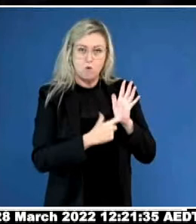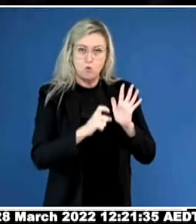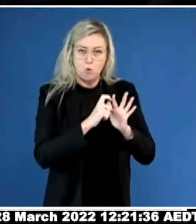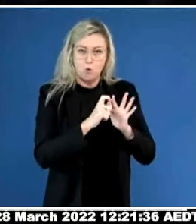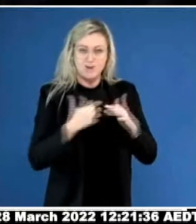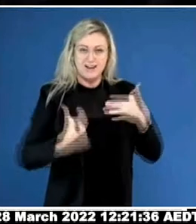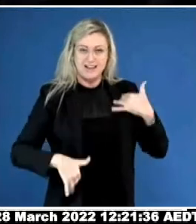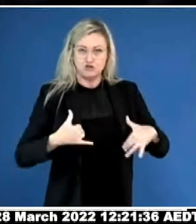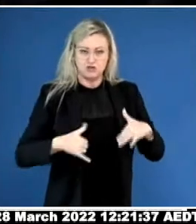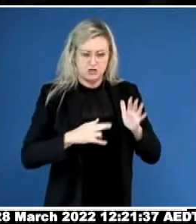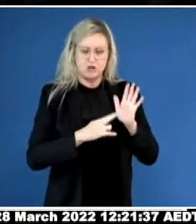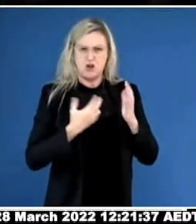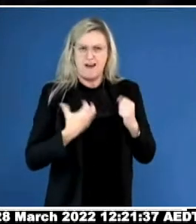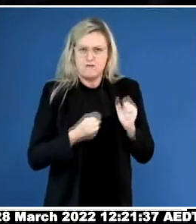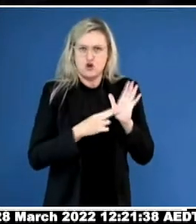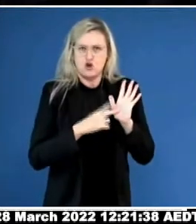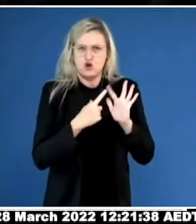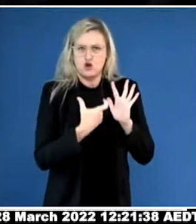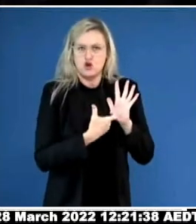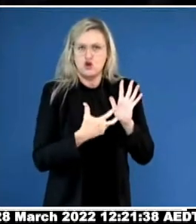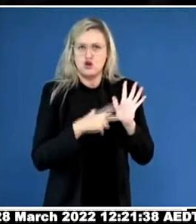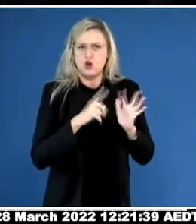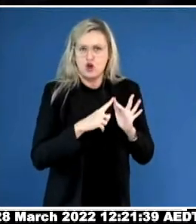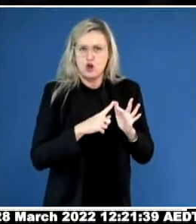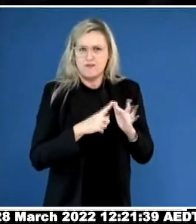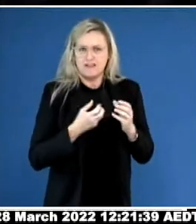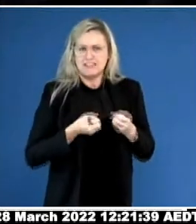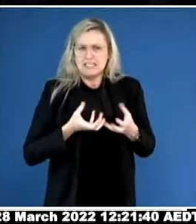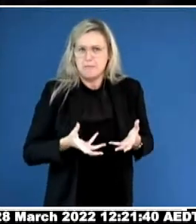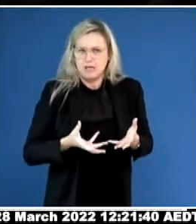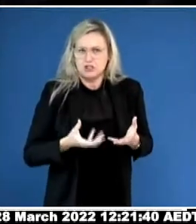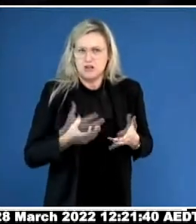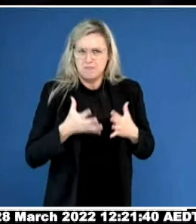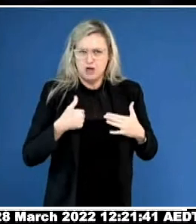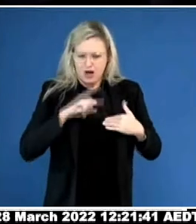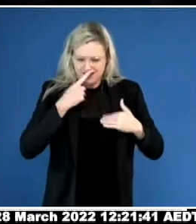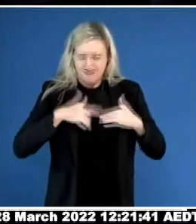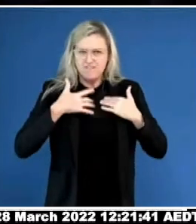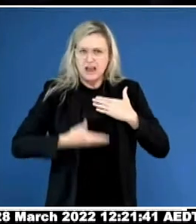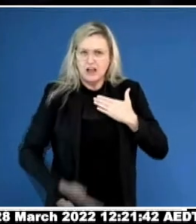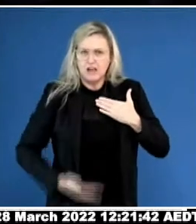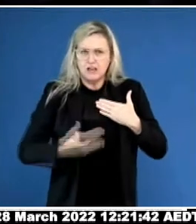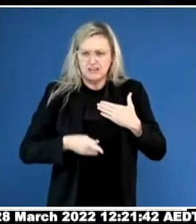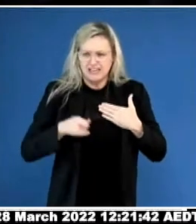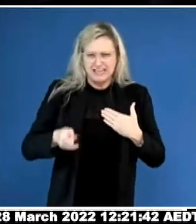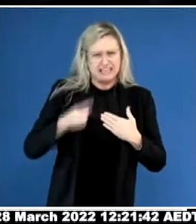for, you know, she doesn't have any sensation, she can't feel that. I thought she'd learn to like it.